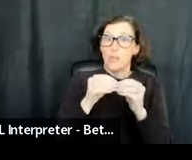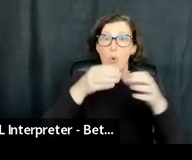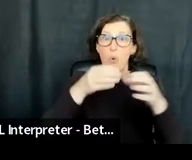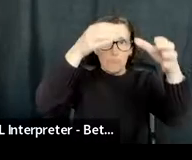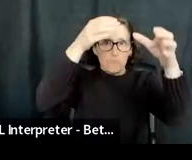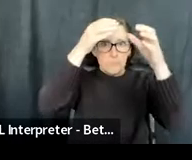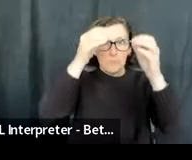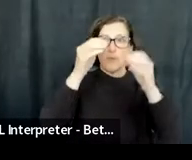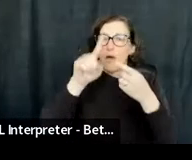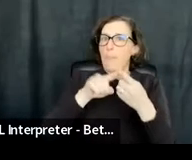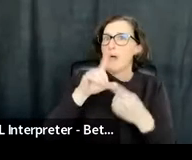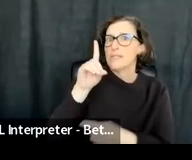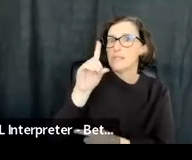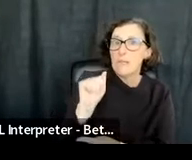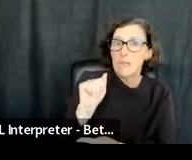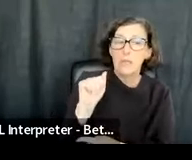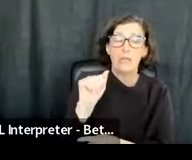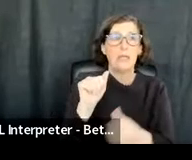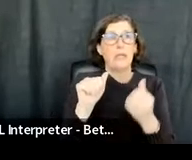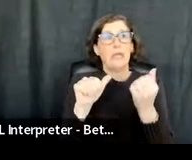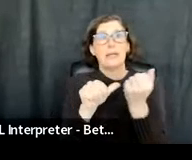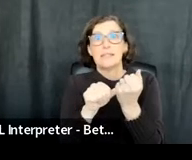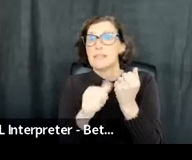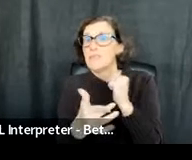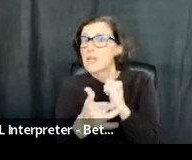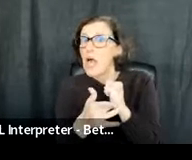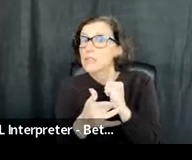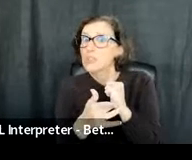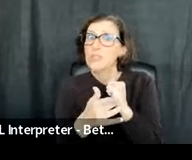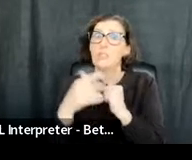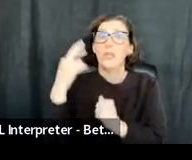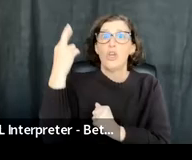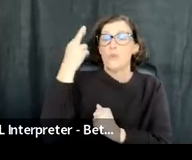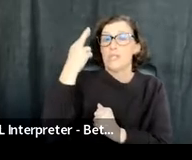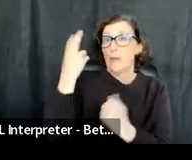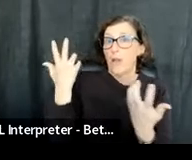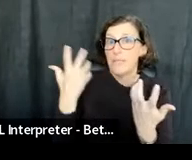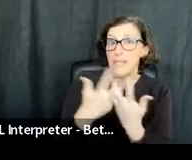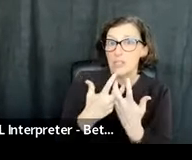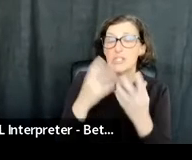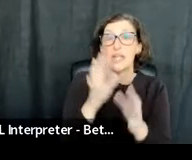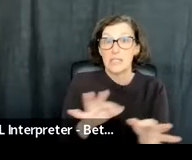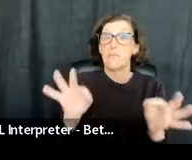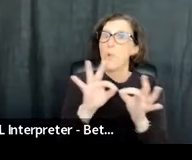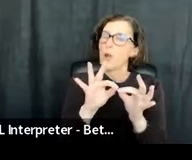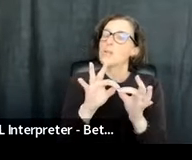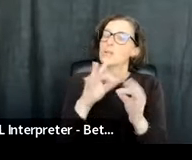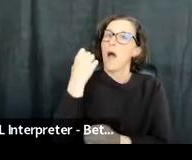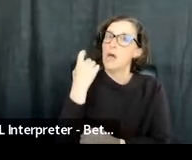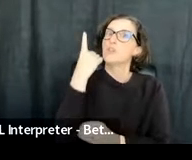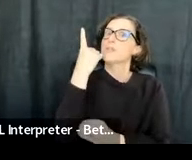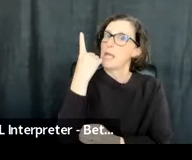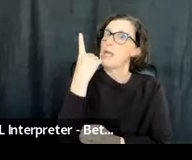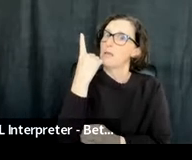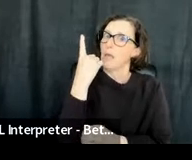knowledge you have about assistive technology and reasonable accommodations, that's really important. It's really important to have that buy-in, like we discussed in our previous